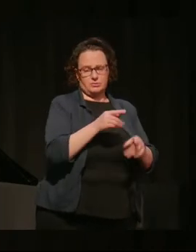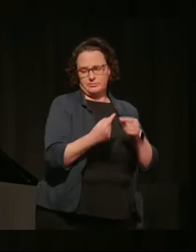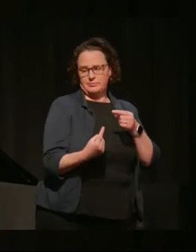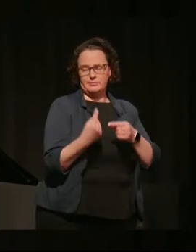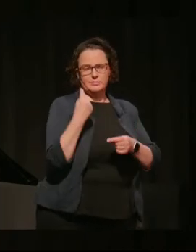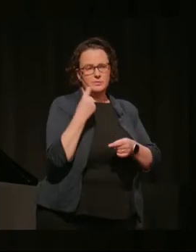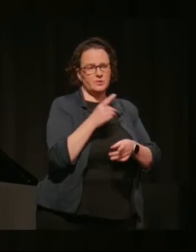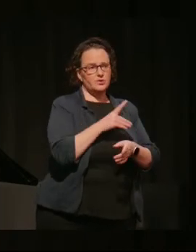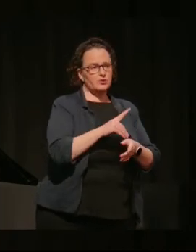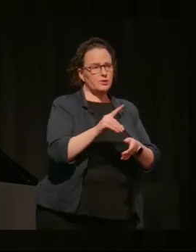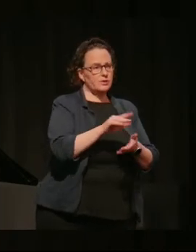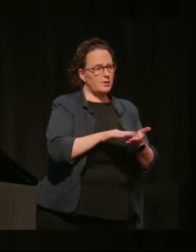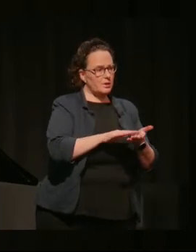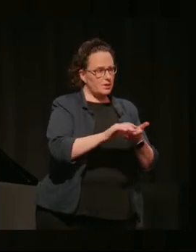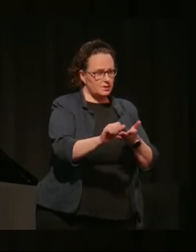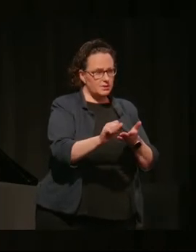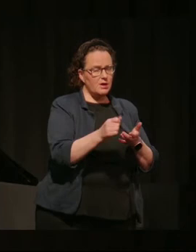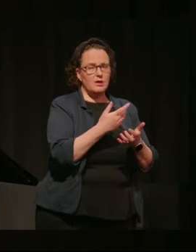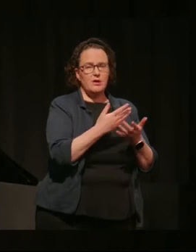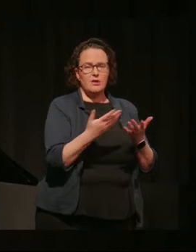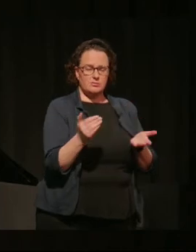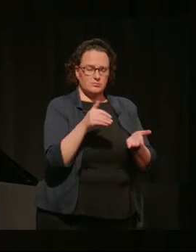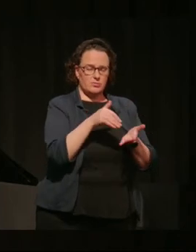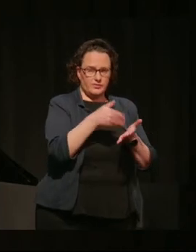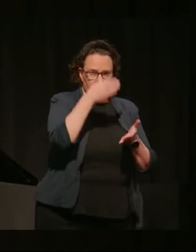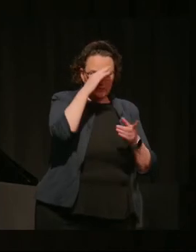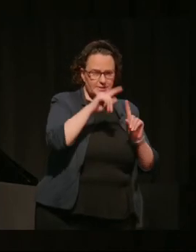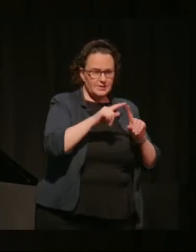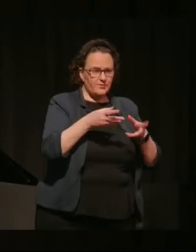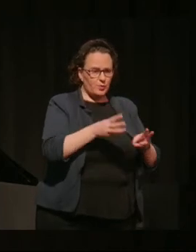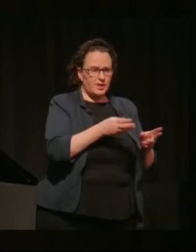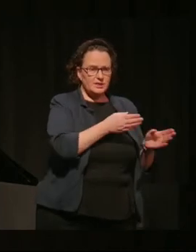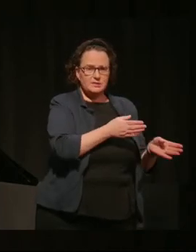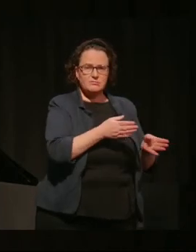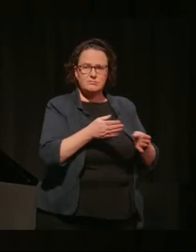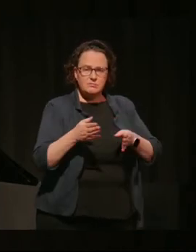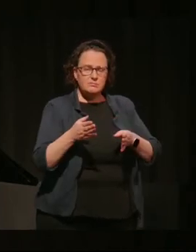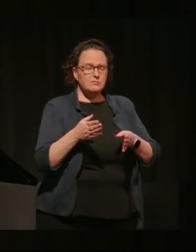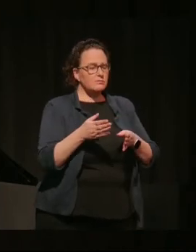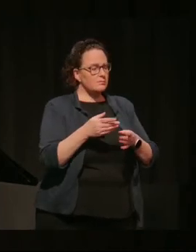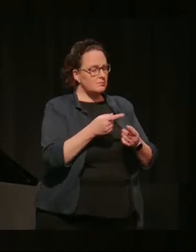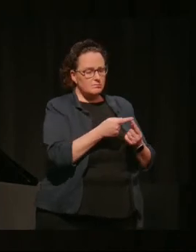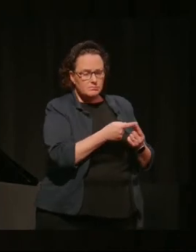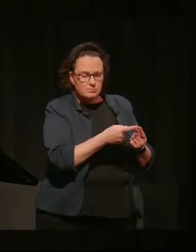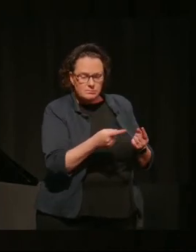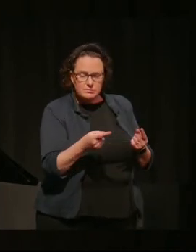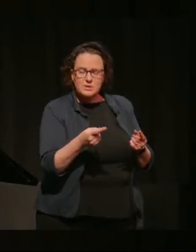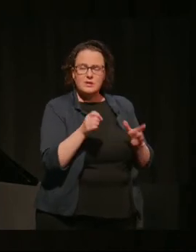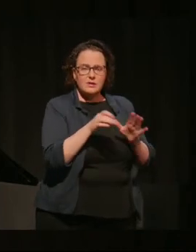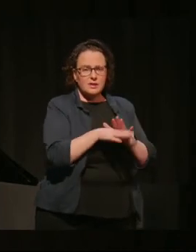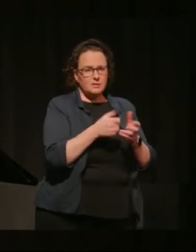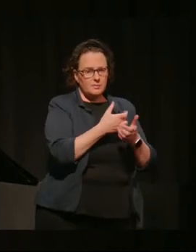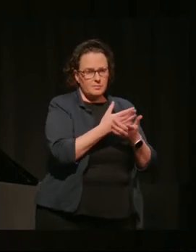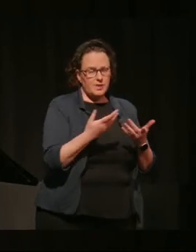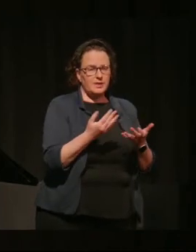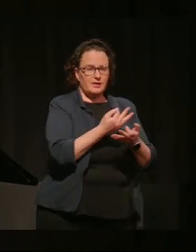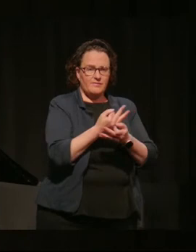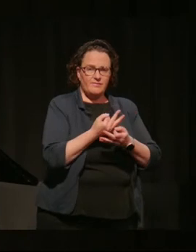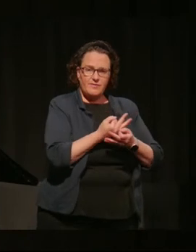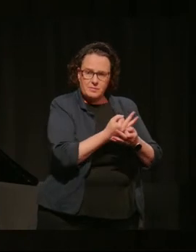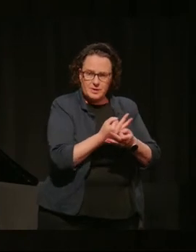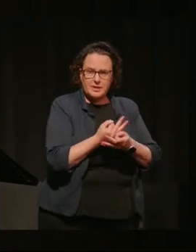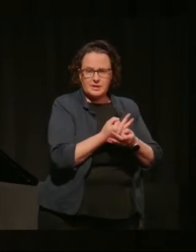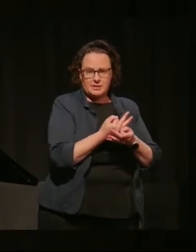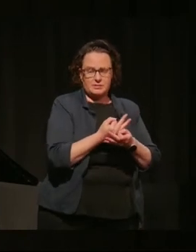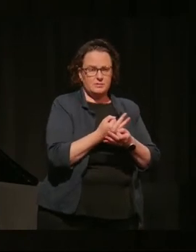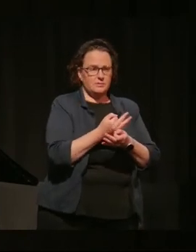and all of them found their way to Ireland by different means. Each of them lost many family members in the Shoah, and each